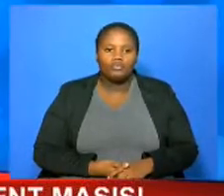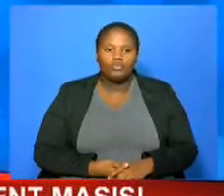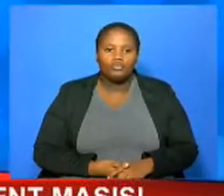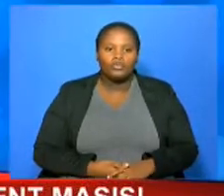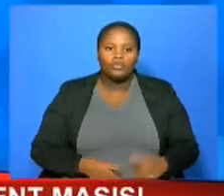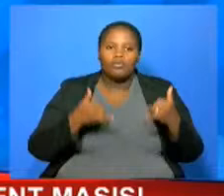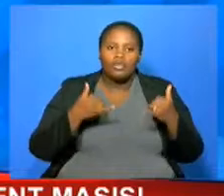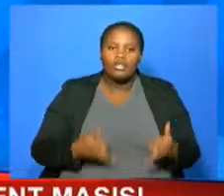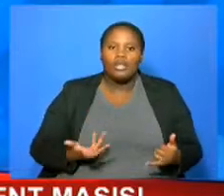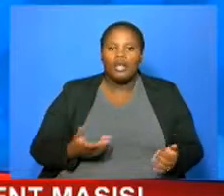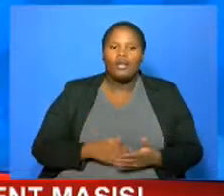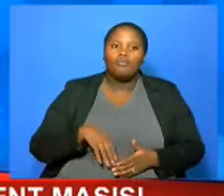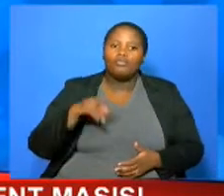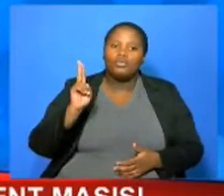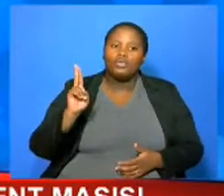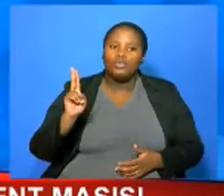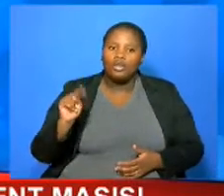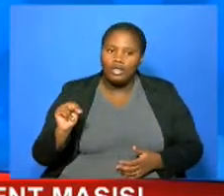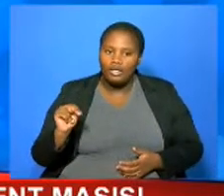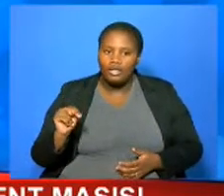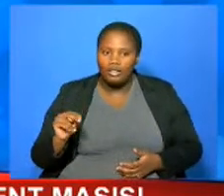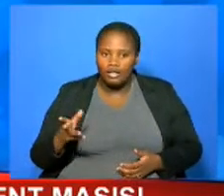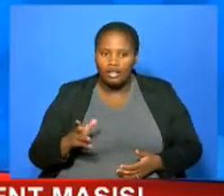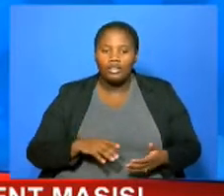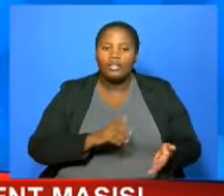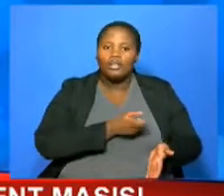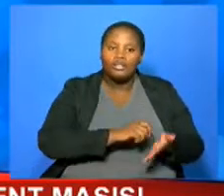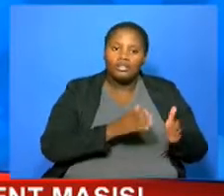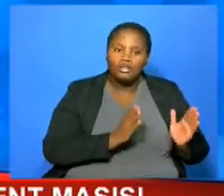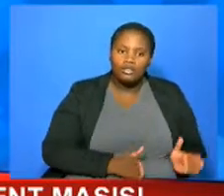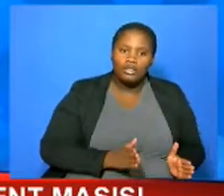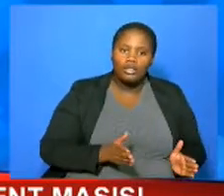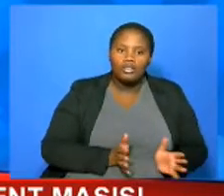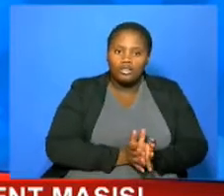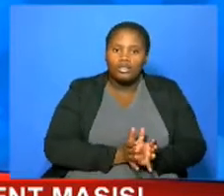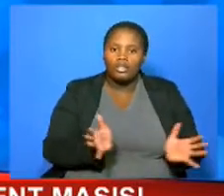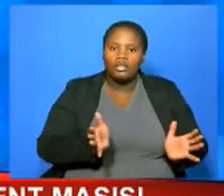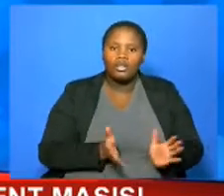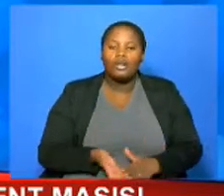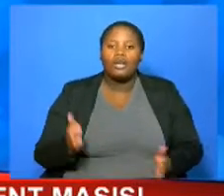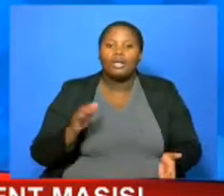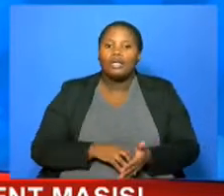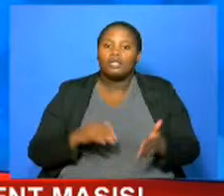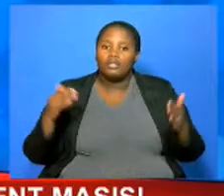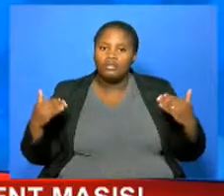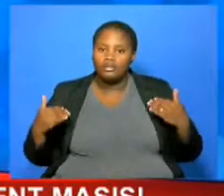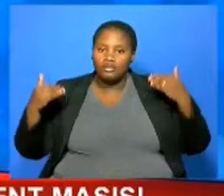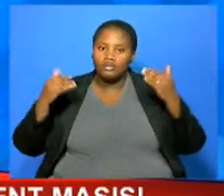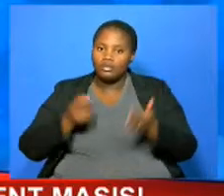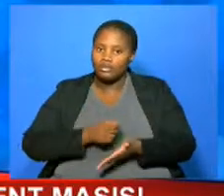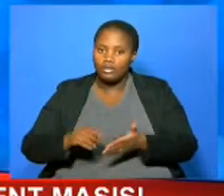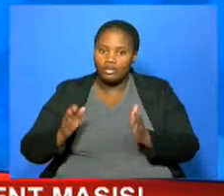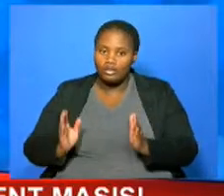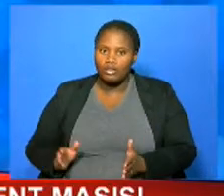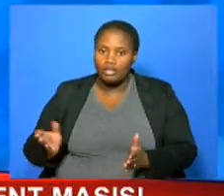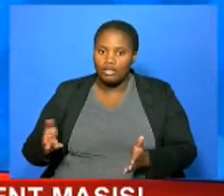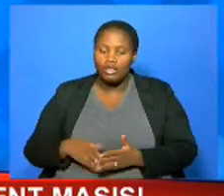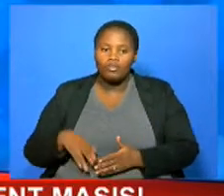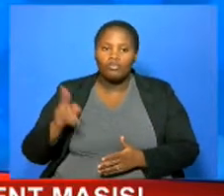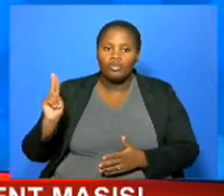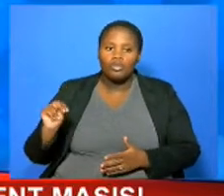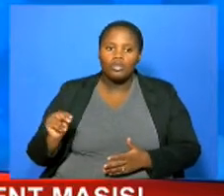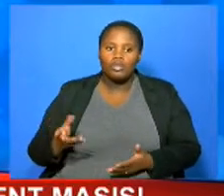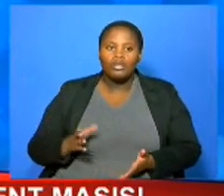Meanwhile, the United Nations Under Secretary General and Executive Secretary of the United Nations